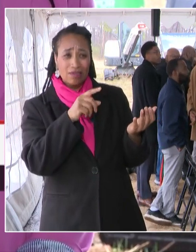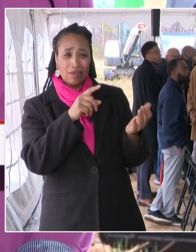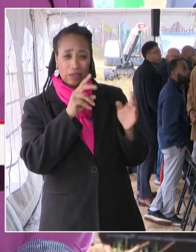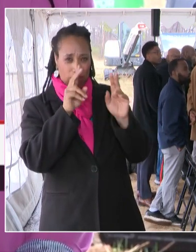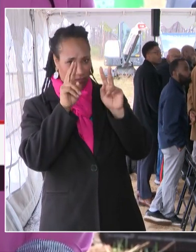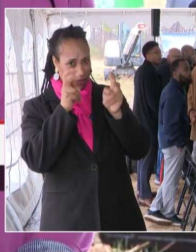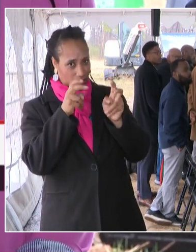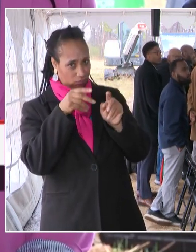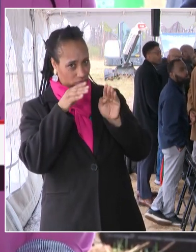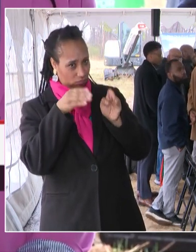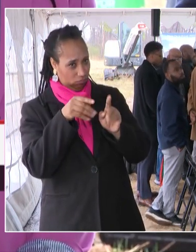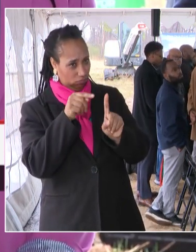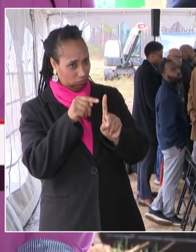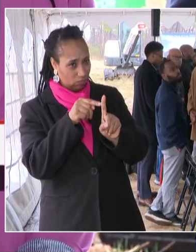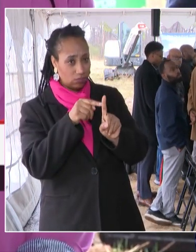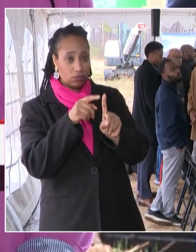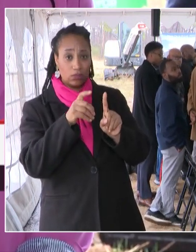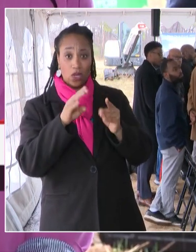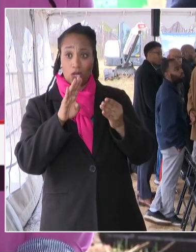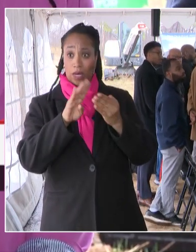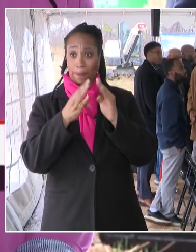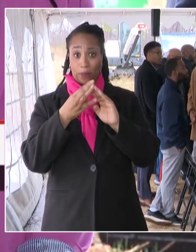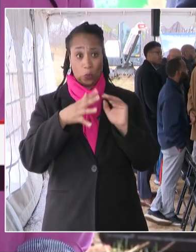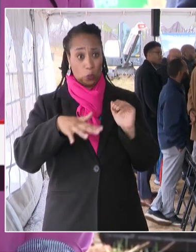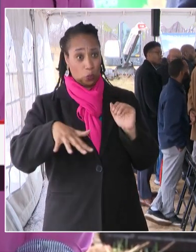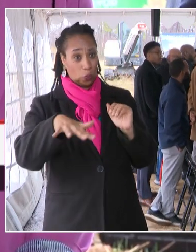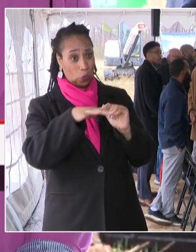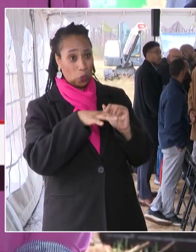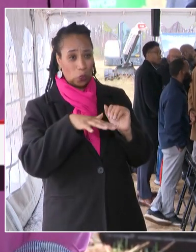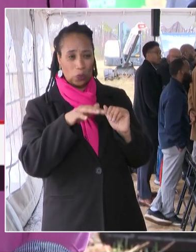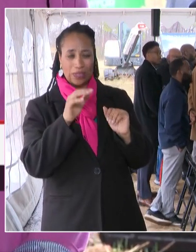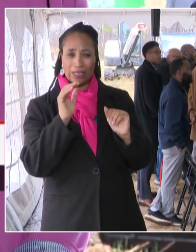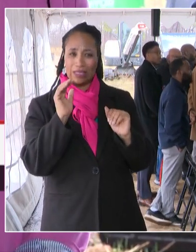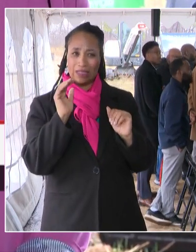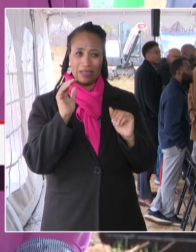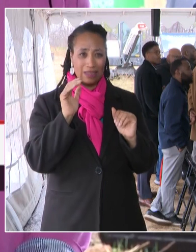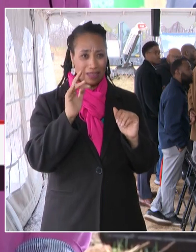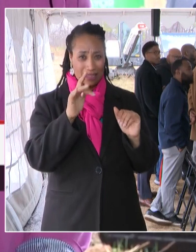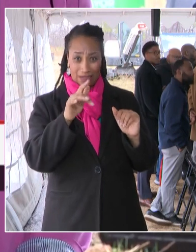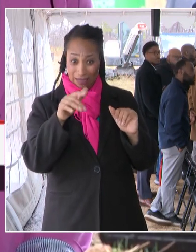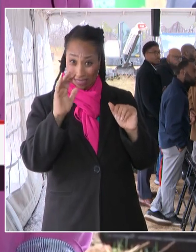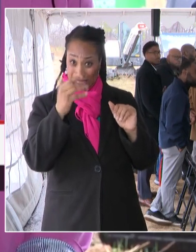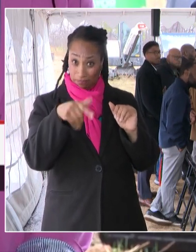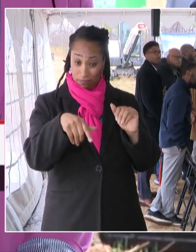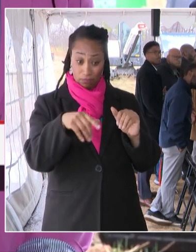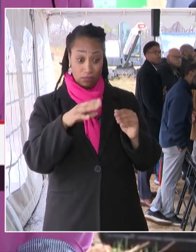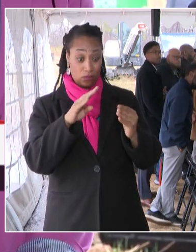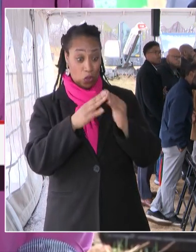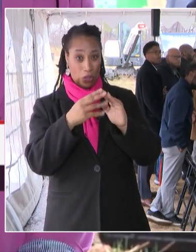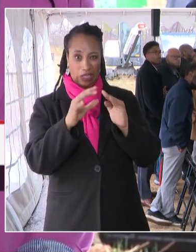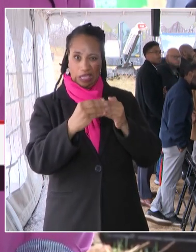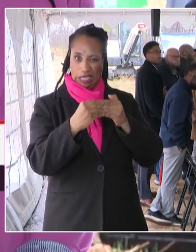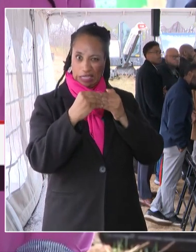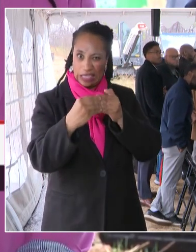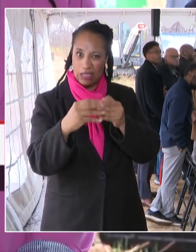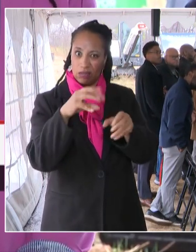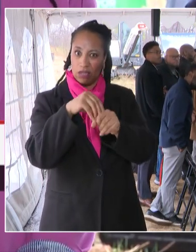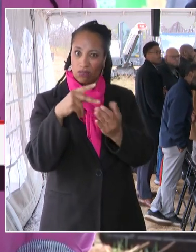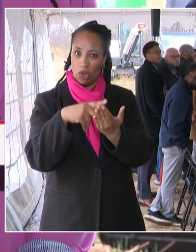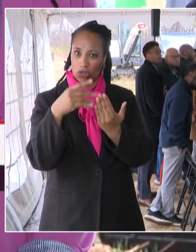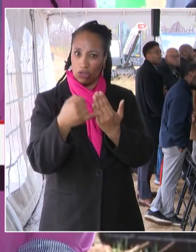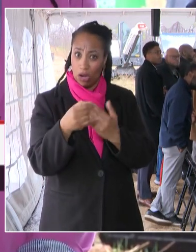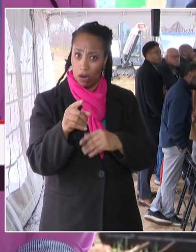community advocacy is a huge part of this story here, and there are a lot of neighborhoods across the city that want to make things happen in their neighborhoods, and I'm wondering if